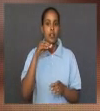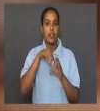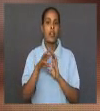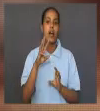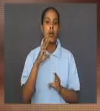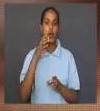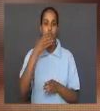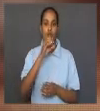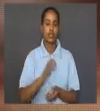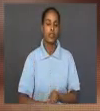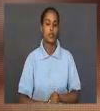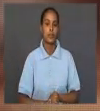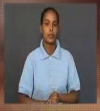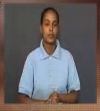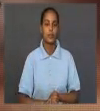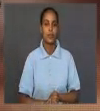aqueous solution.